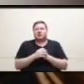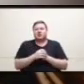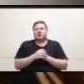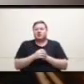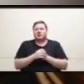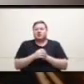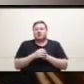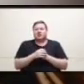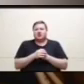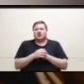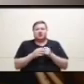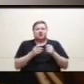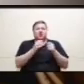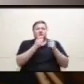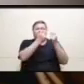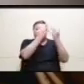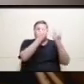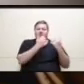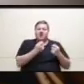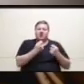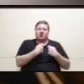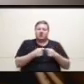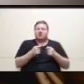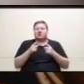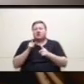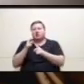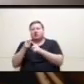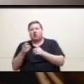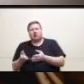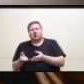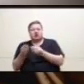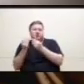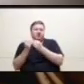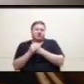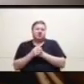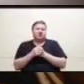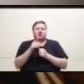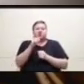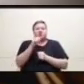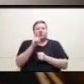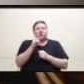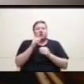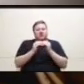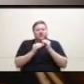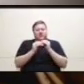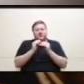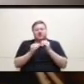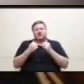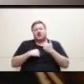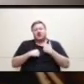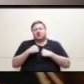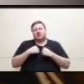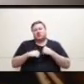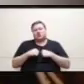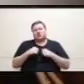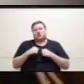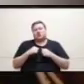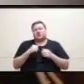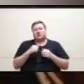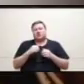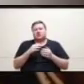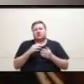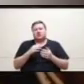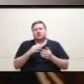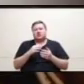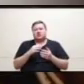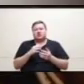discrepancy between your budget spending and your target achievement. What corrective actions will be taken to address the inefficiencies that